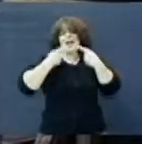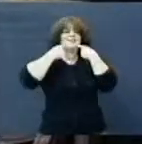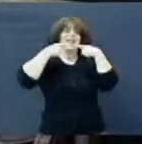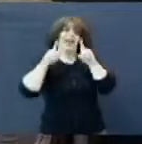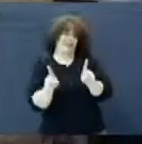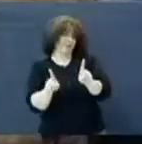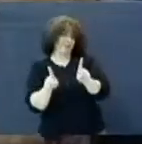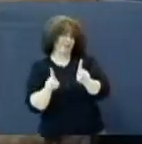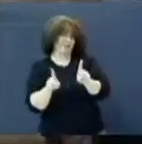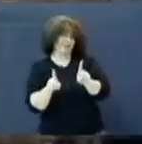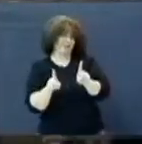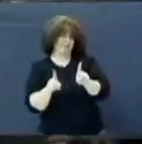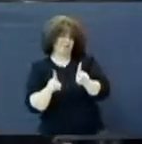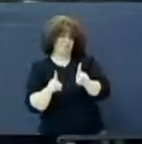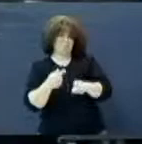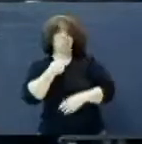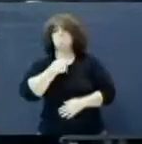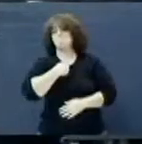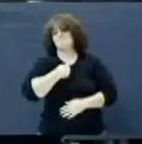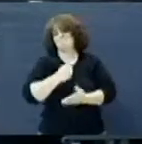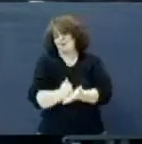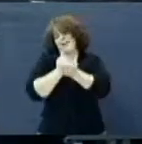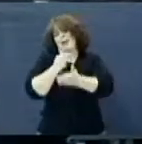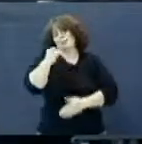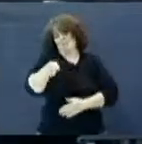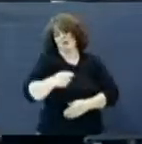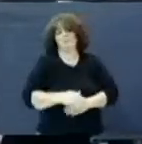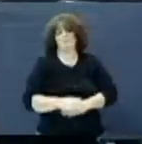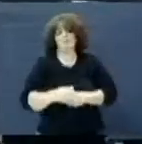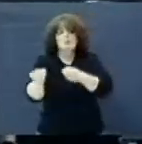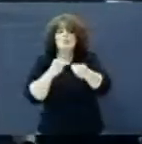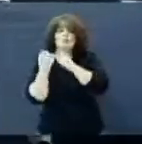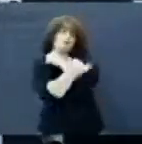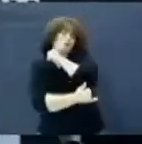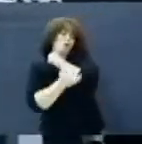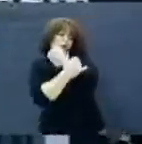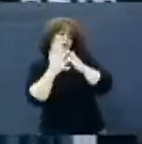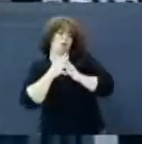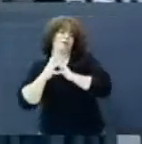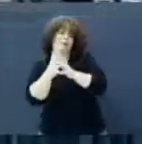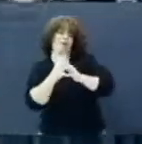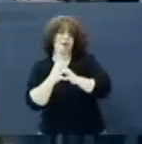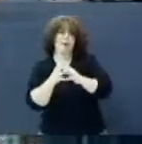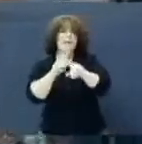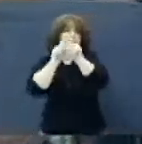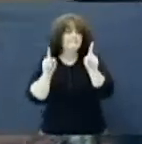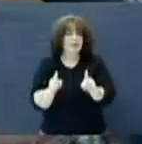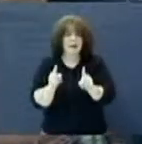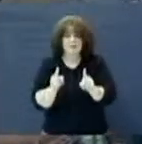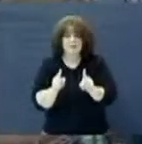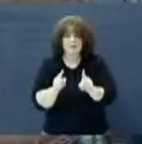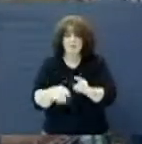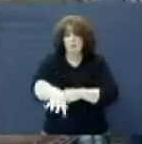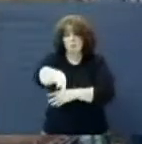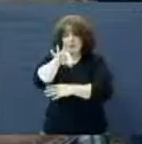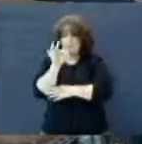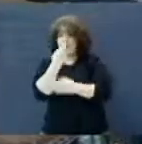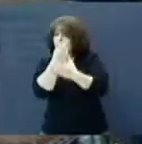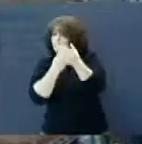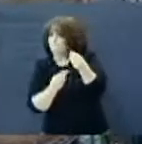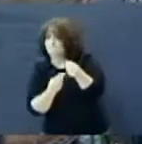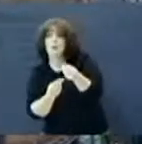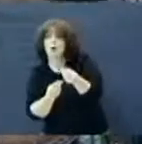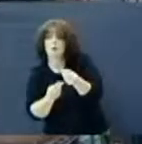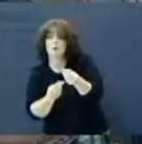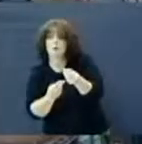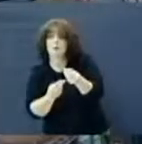Just let me have control of the country. I want you to know we found that. Both up parties have been in control in the last